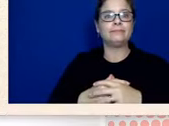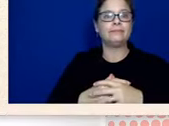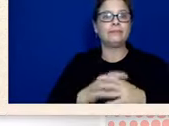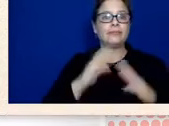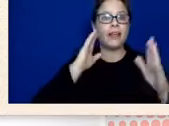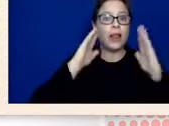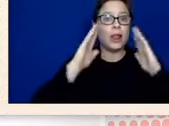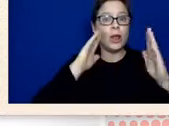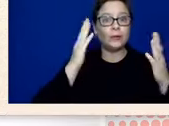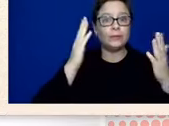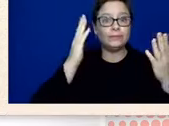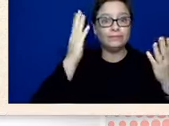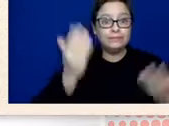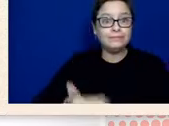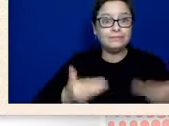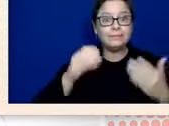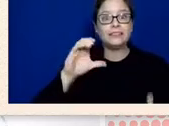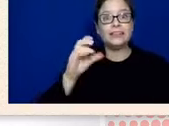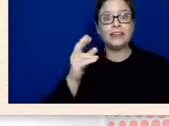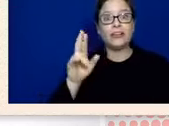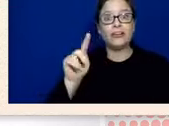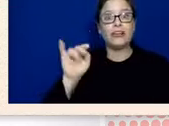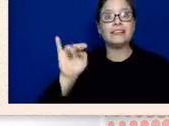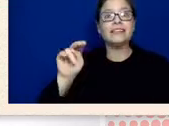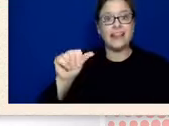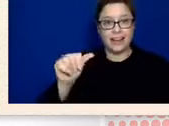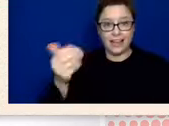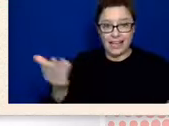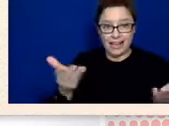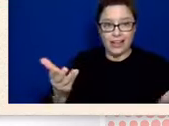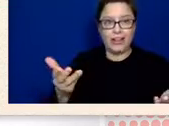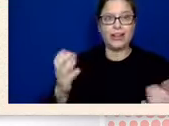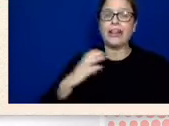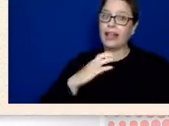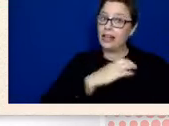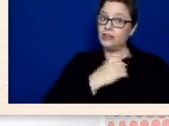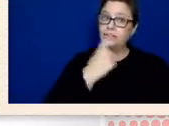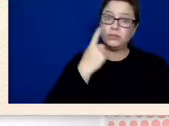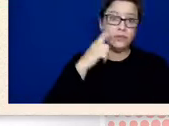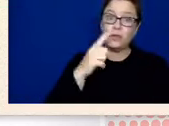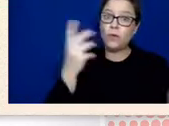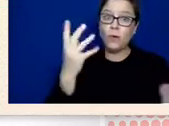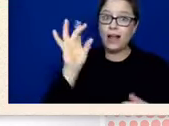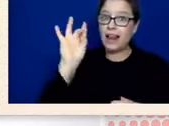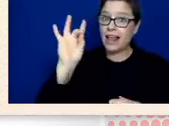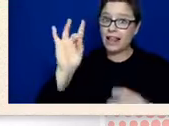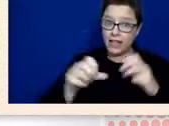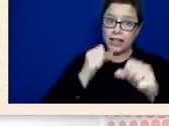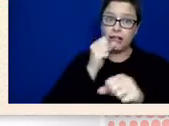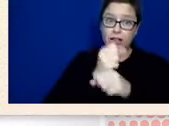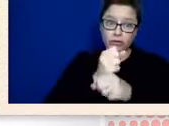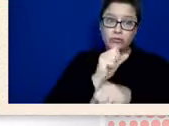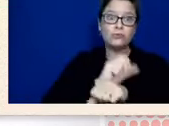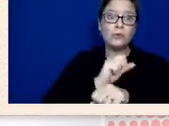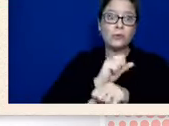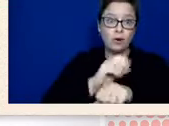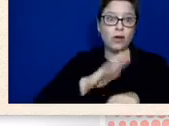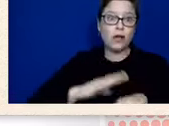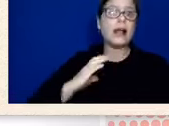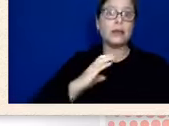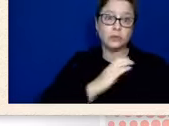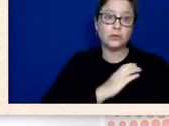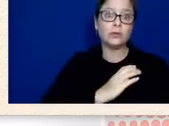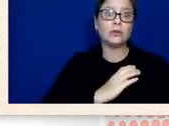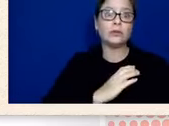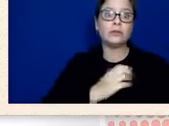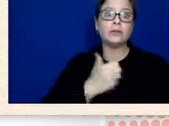Hi, I'm Christina. I've been on the council for the past 8 years. Yes, and I